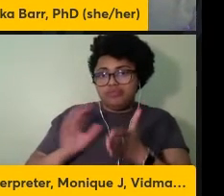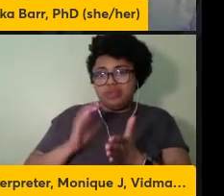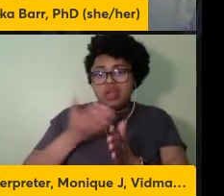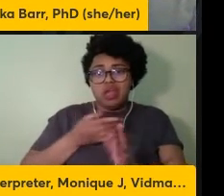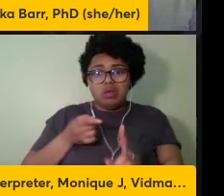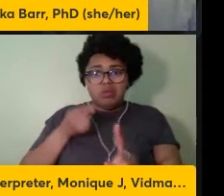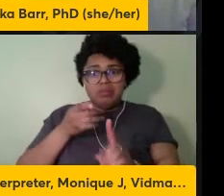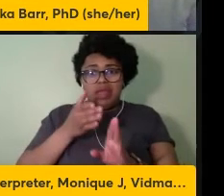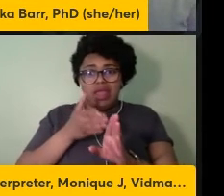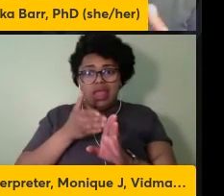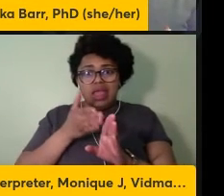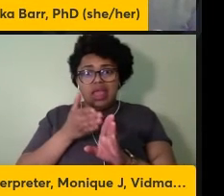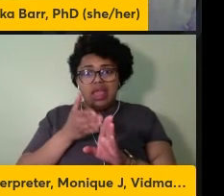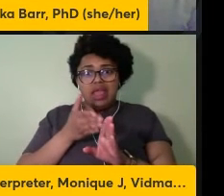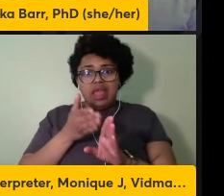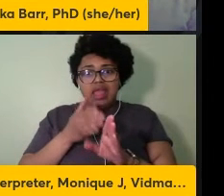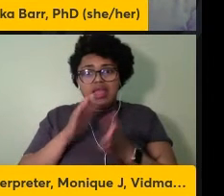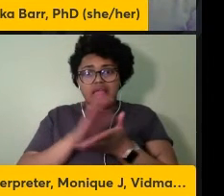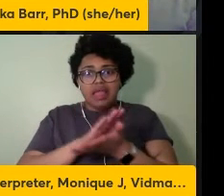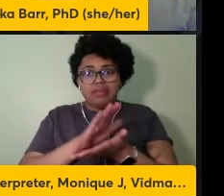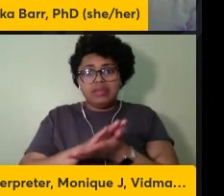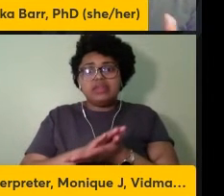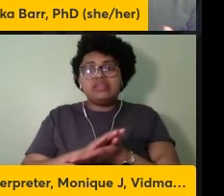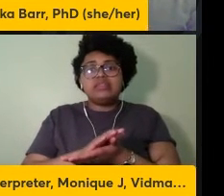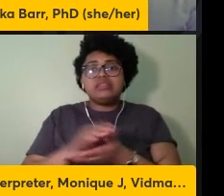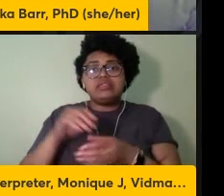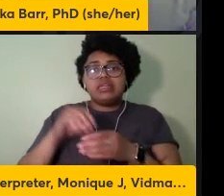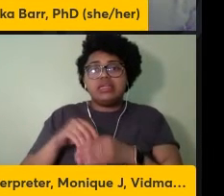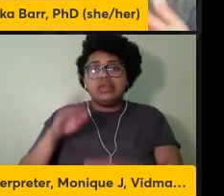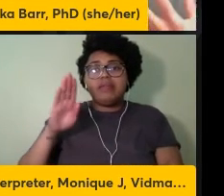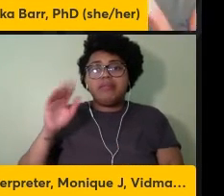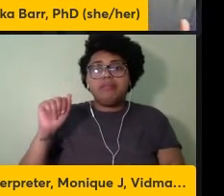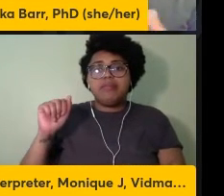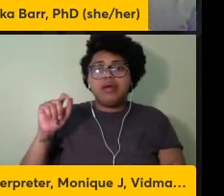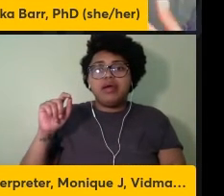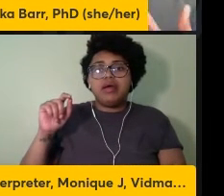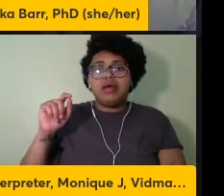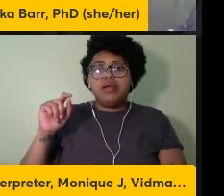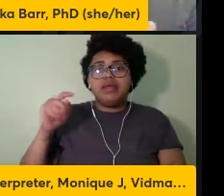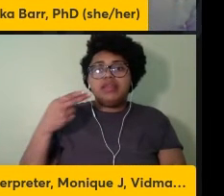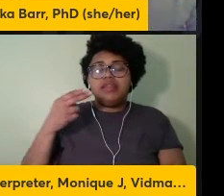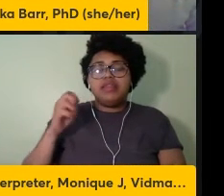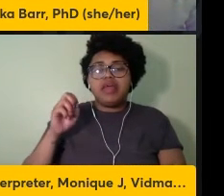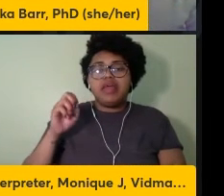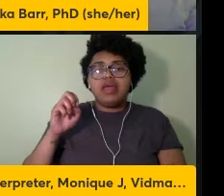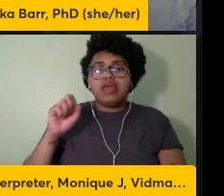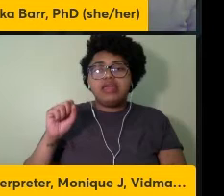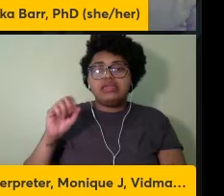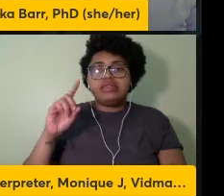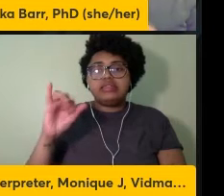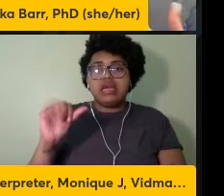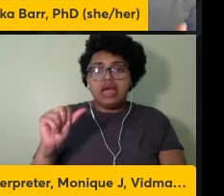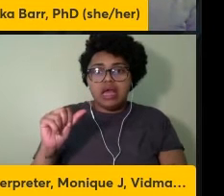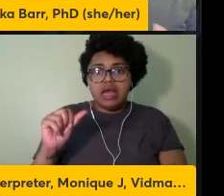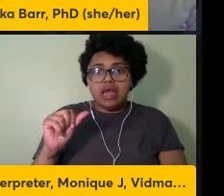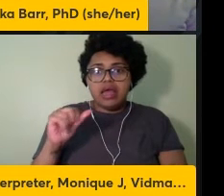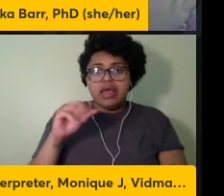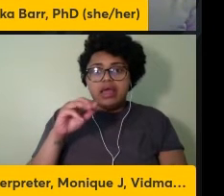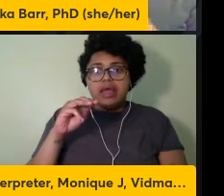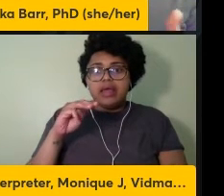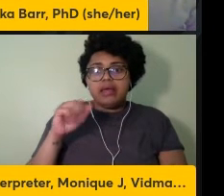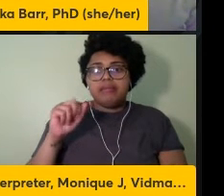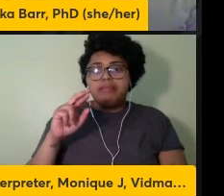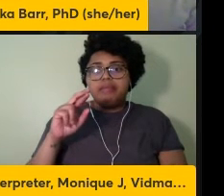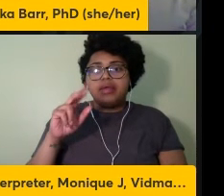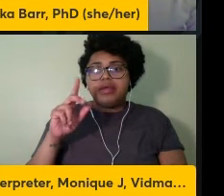Bethesda, Maryland, but we have other campuses throughout the US, mainly North Carolina, but we have a campus